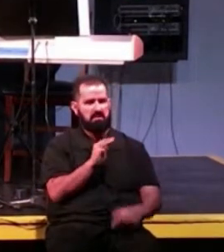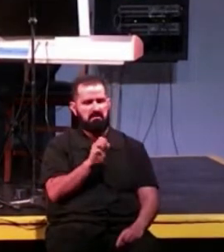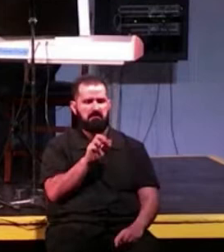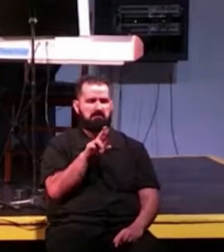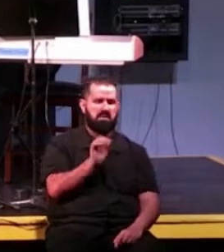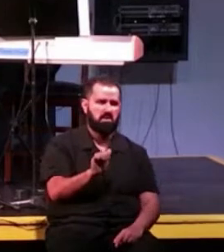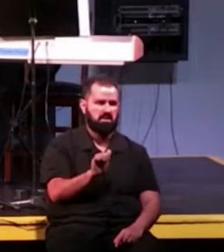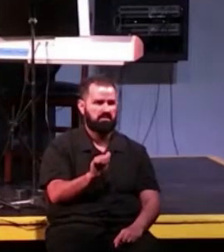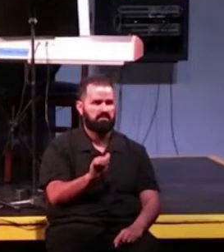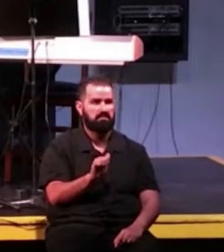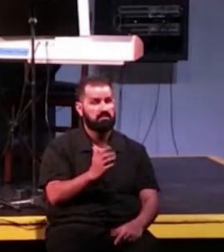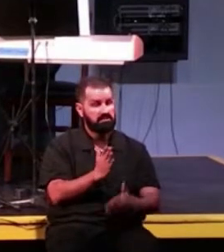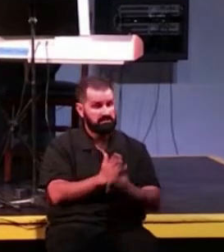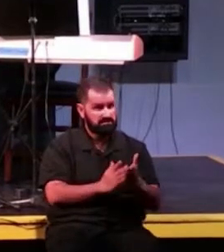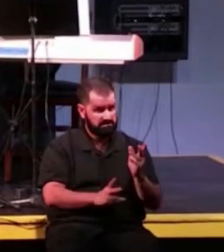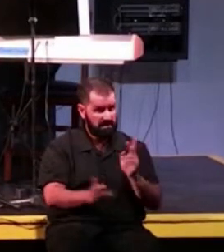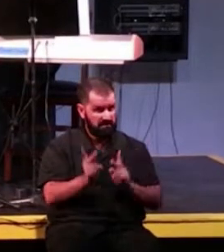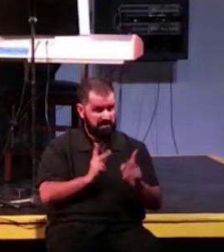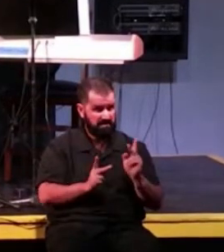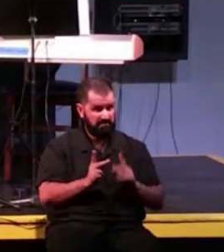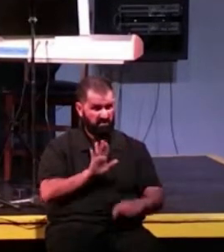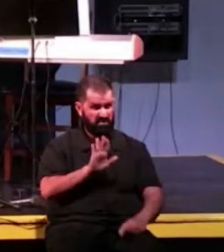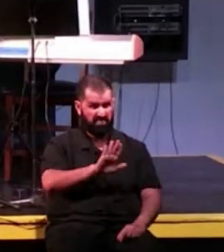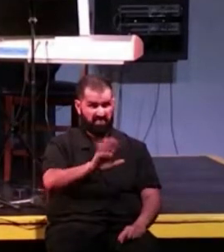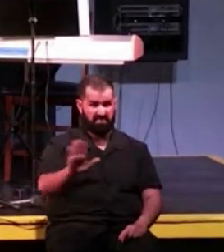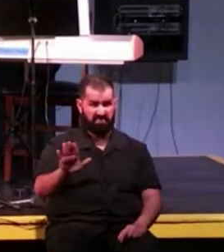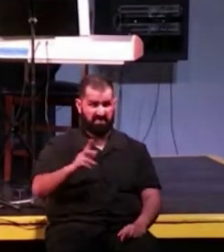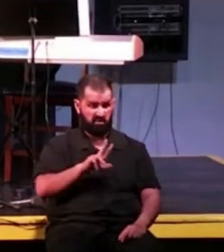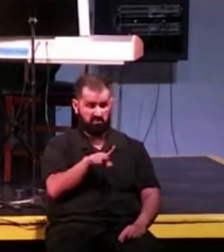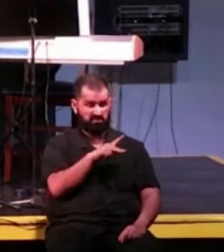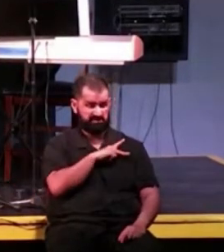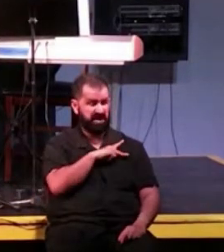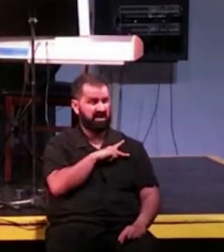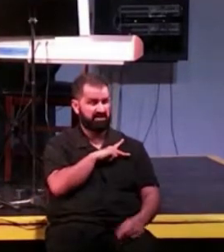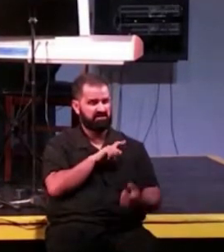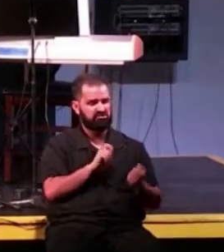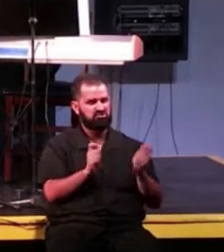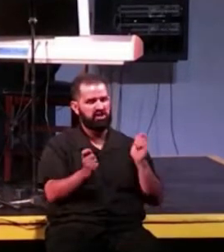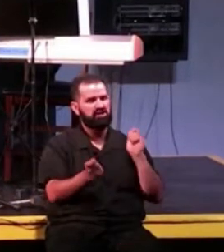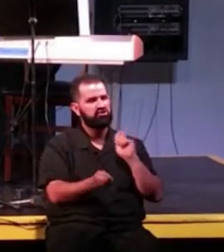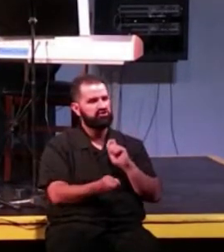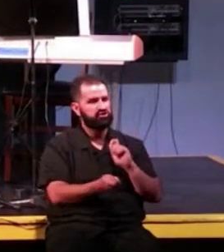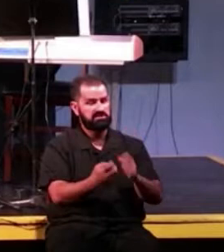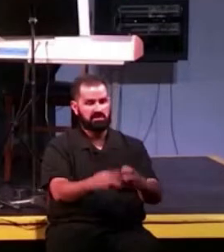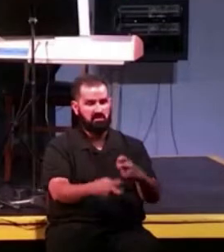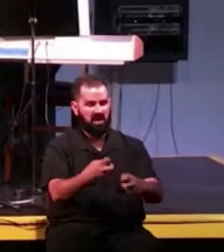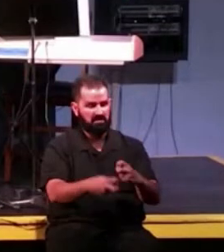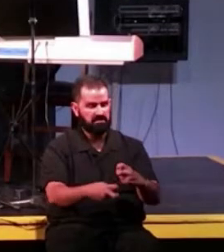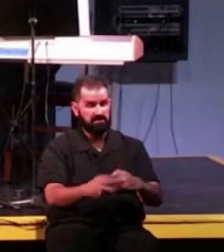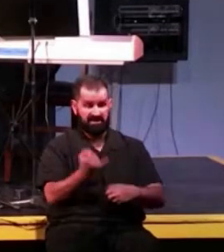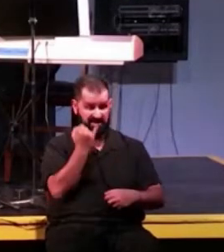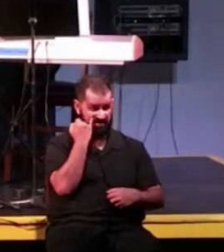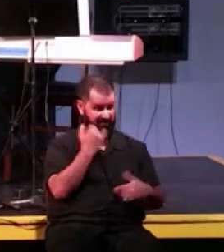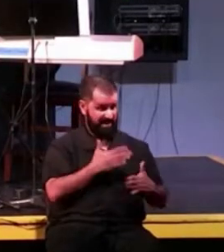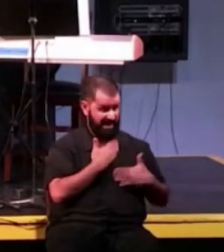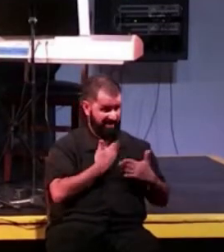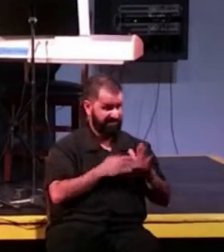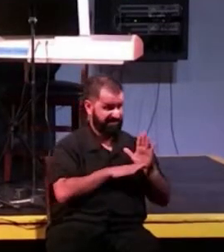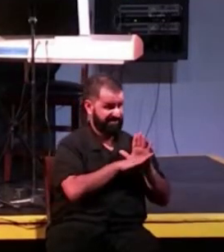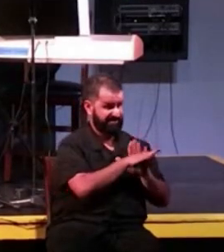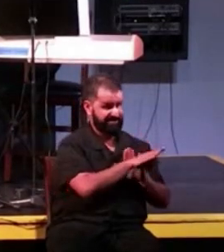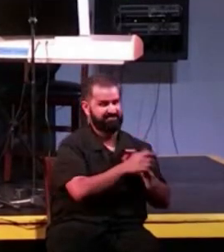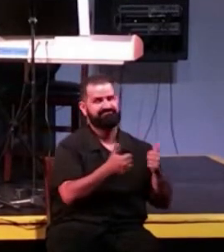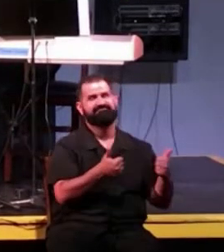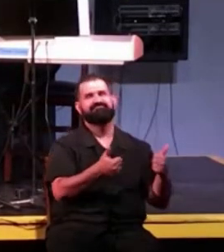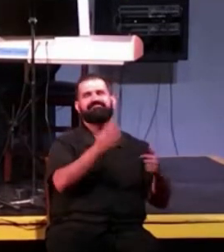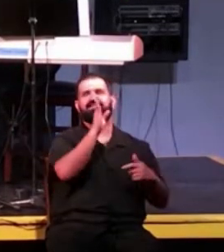some people, their character matches their life. And if I'm happy, it's because God